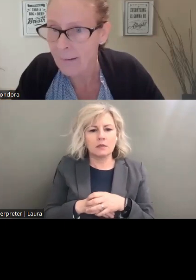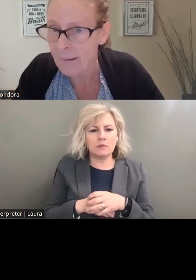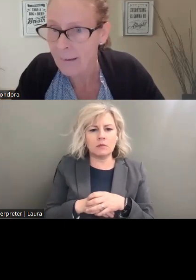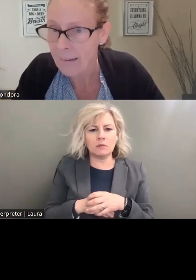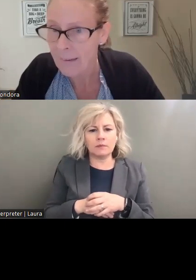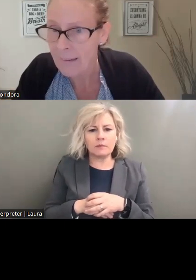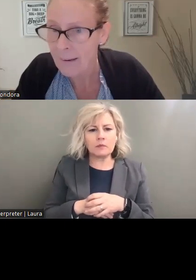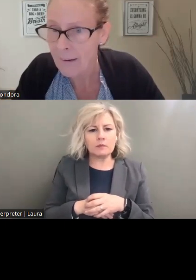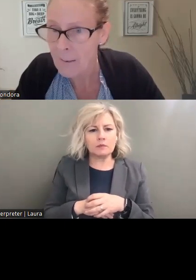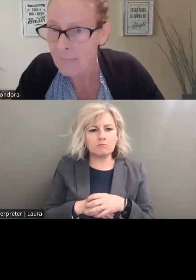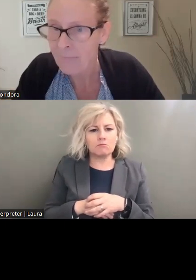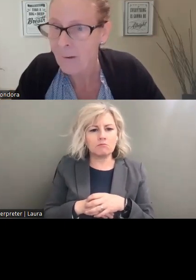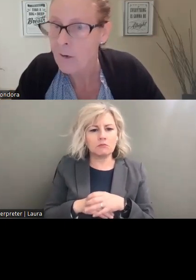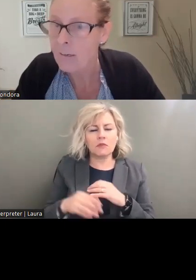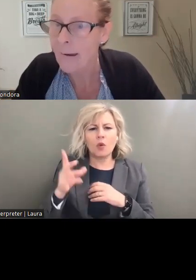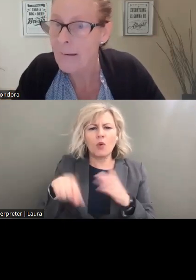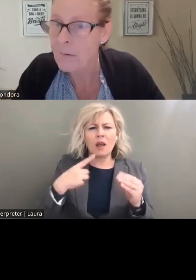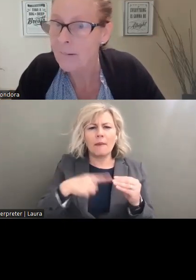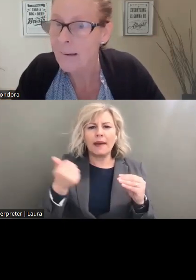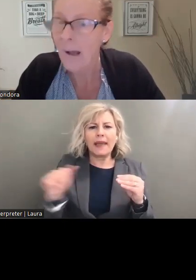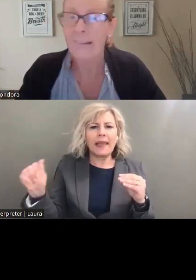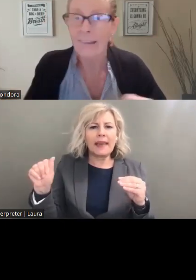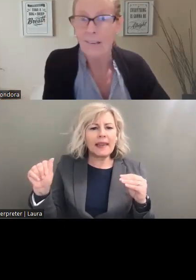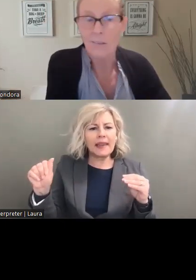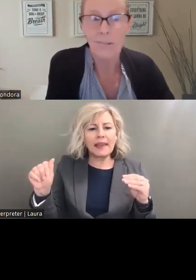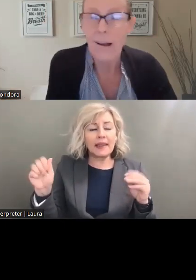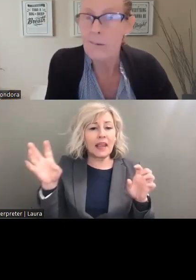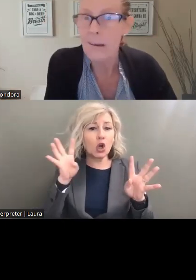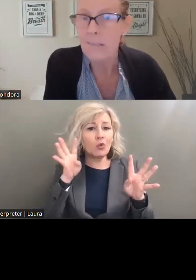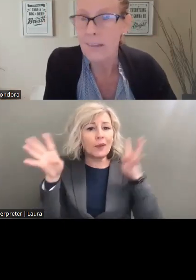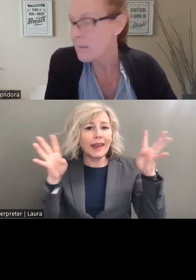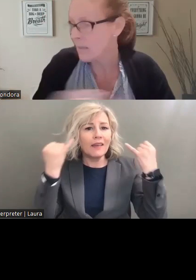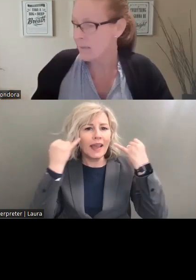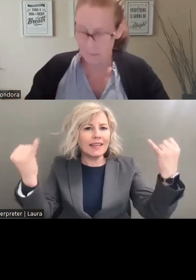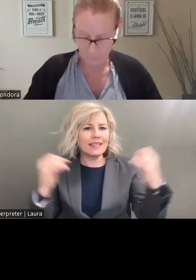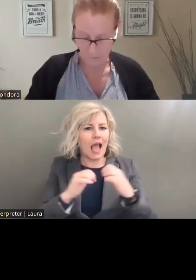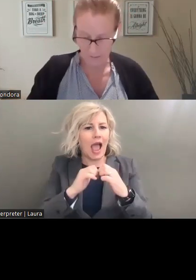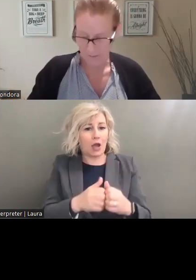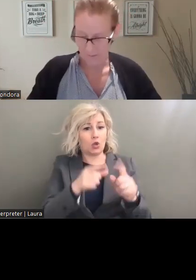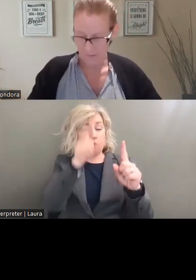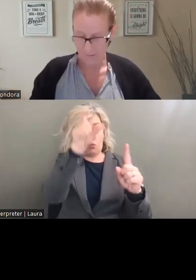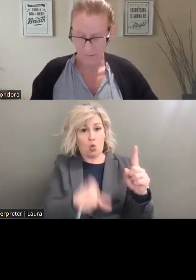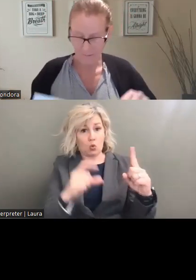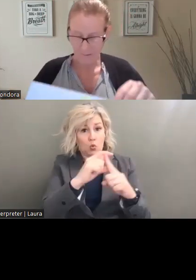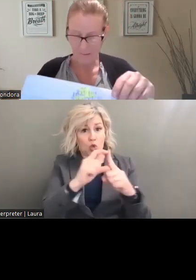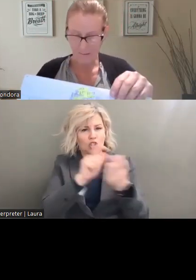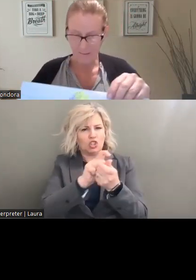here, any creative ideas for how you might say these things differently?